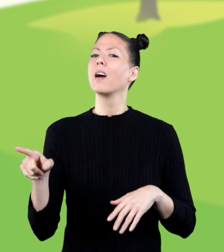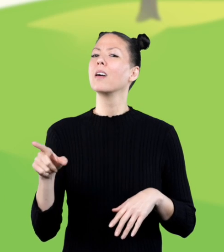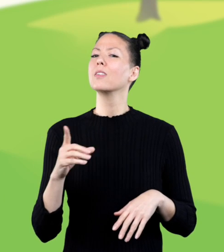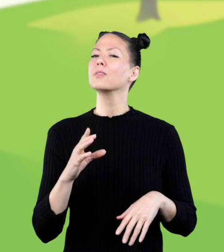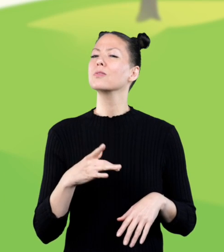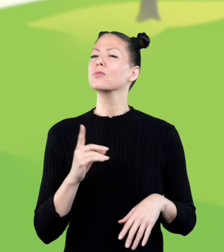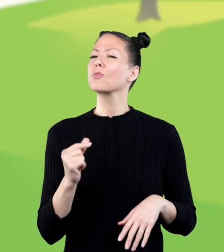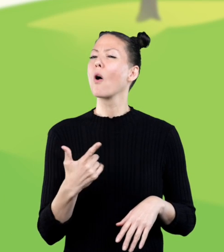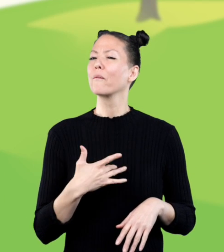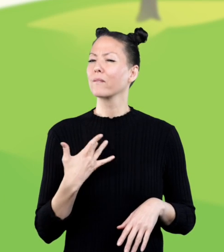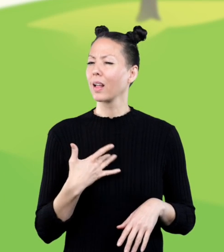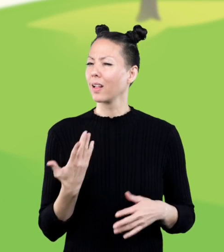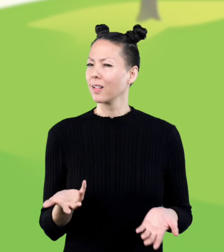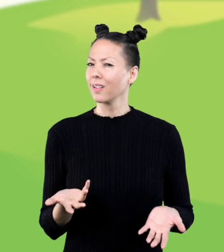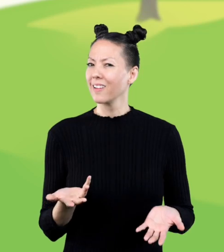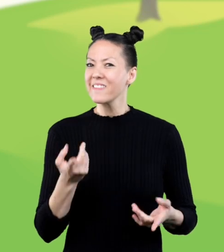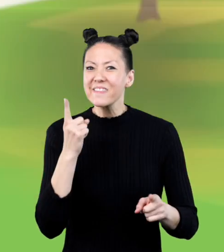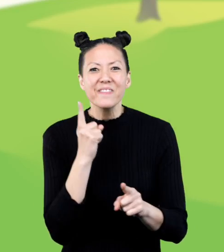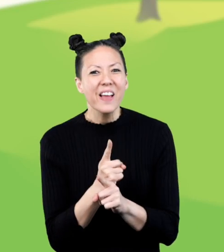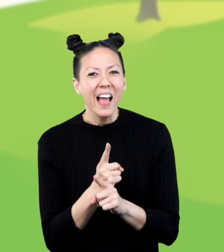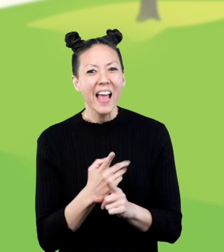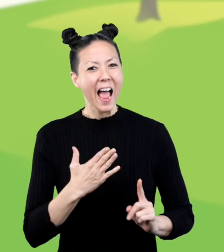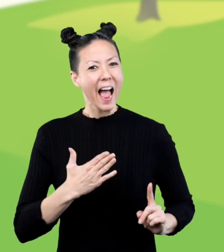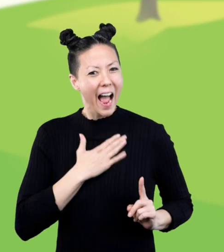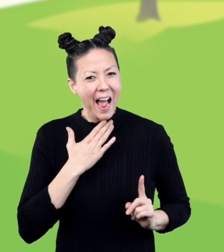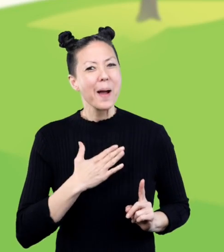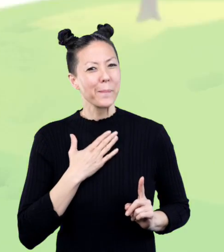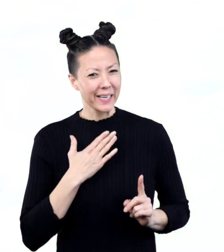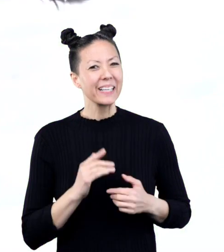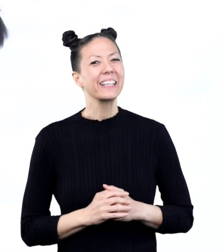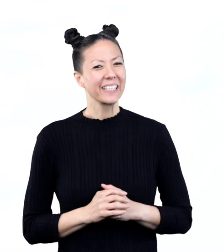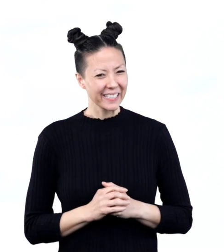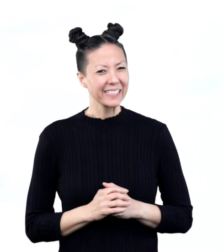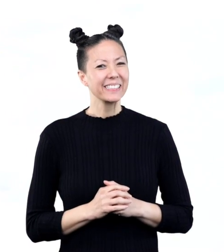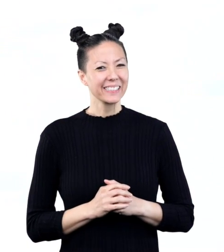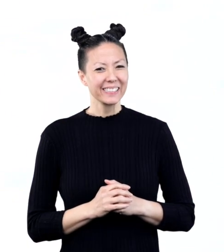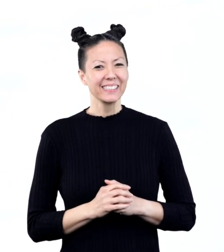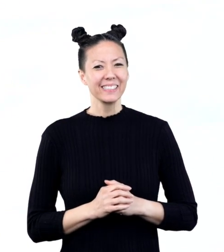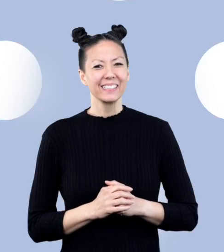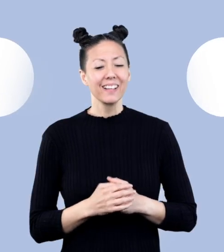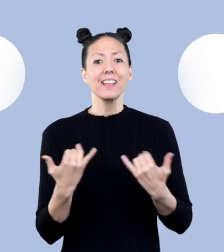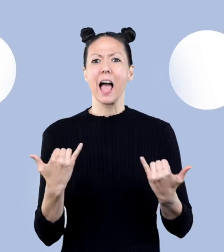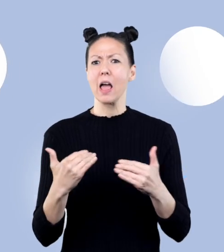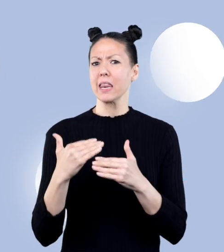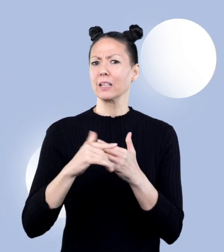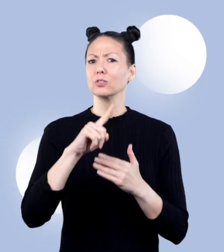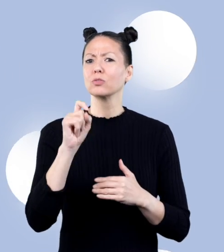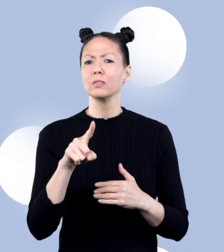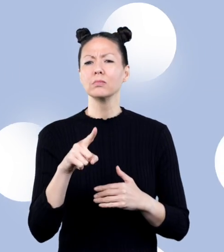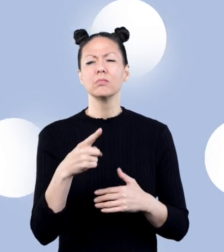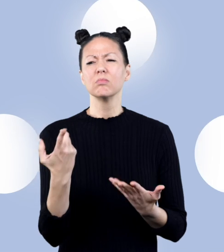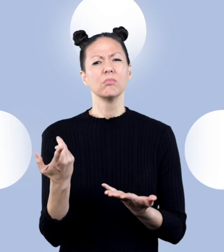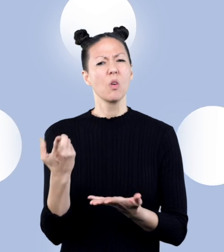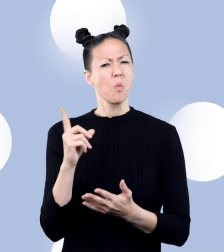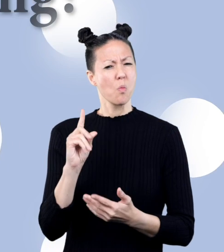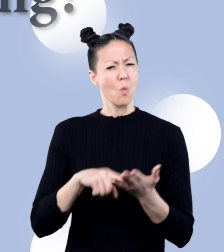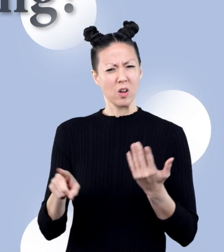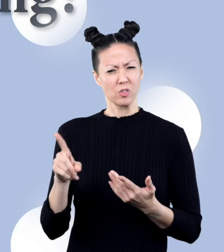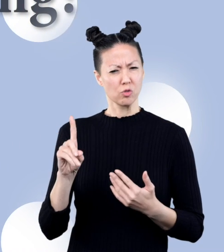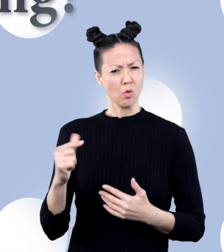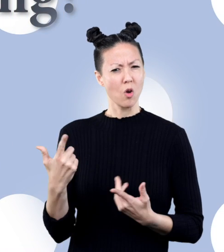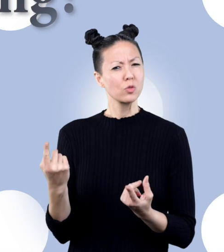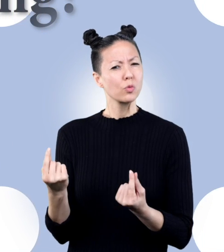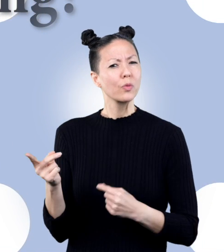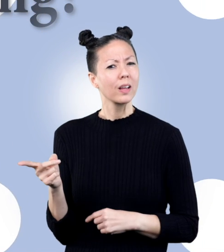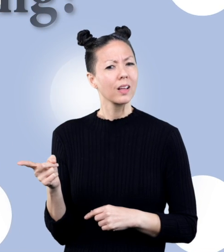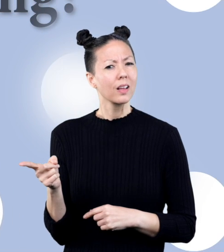dog feel? You're right, happy. The next question says, what is